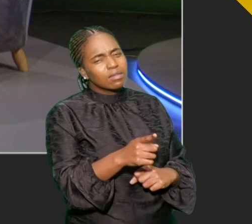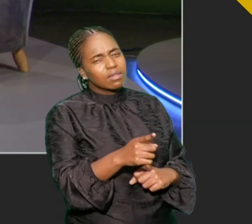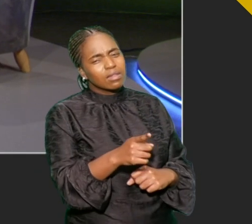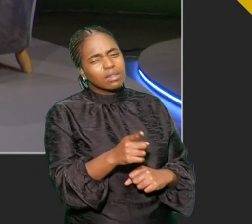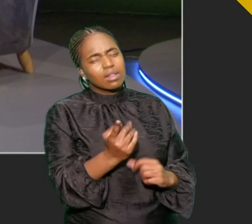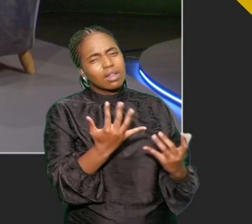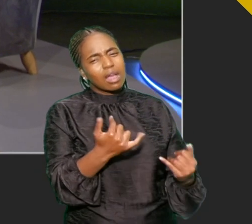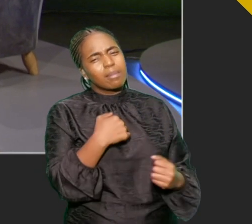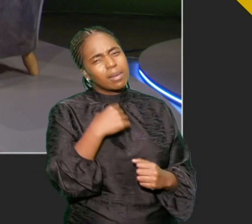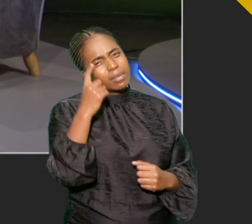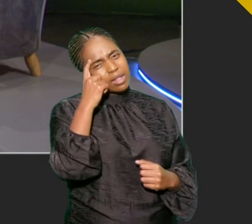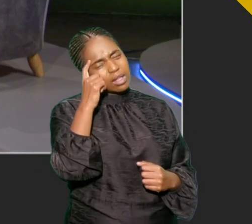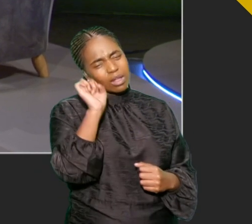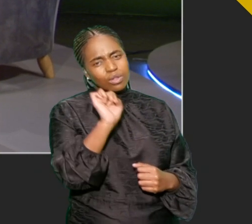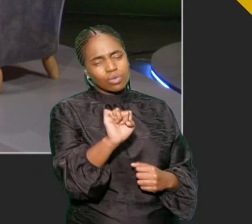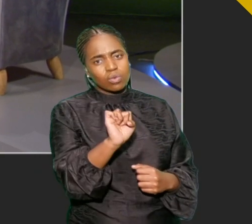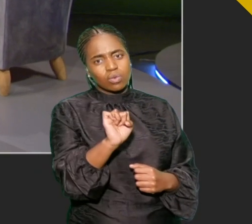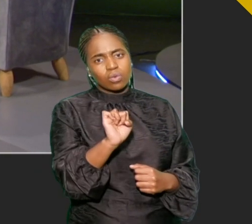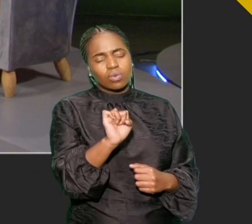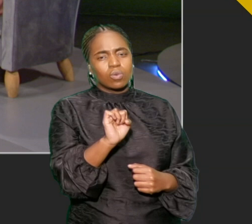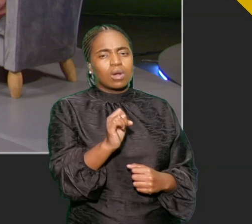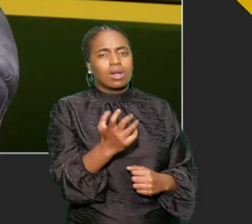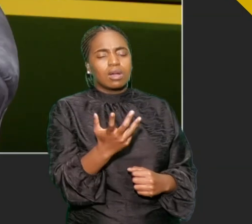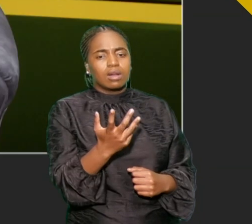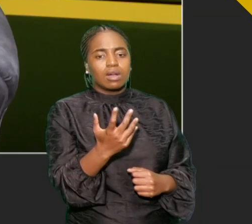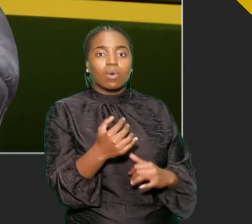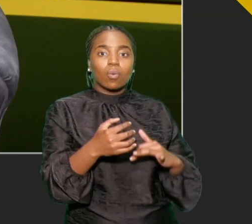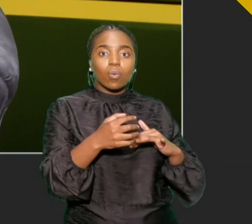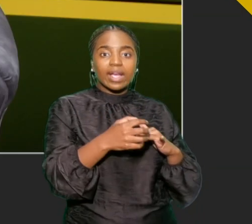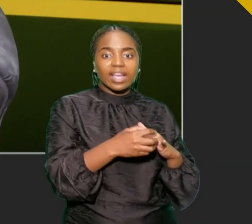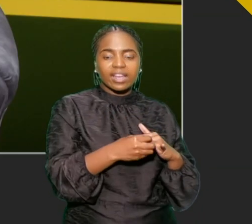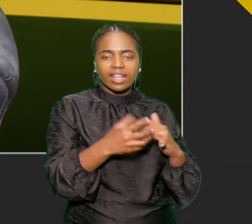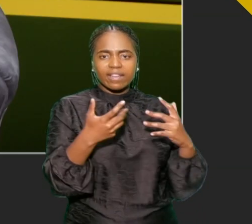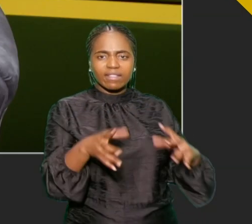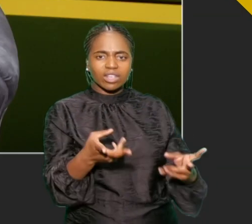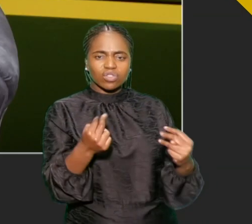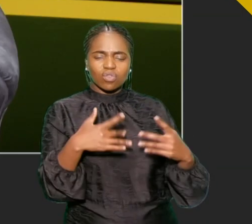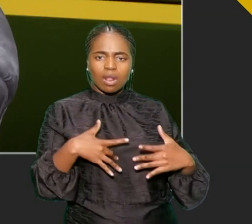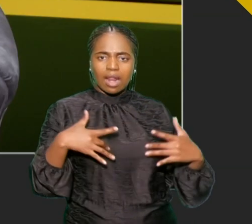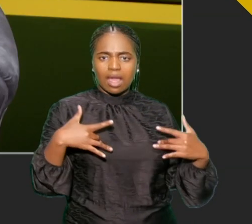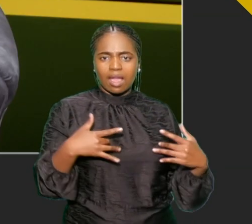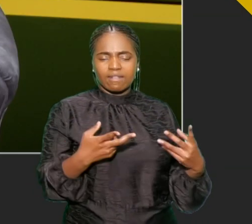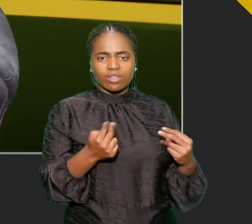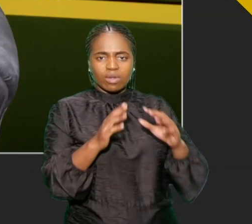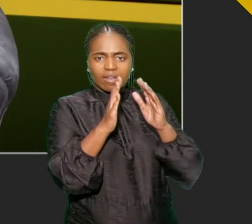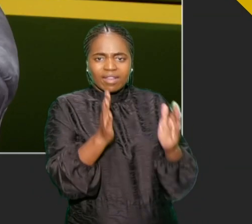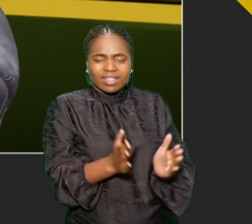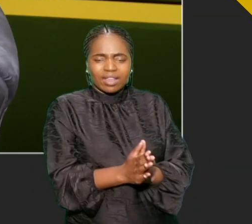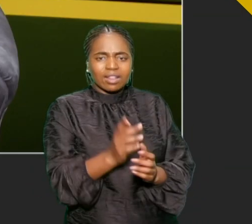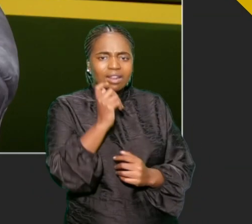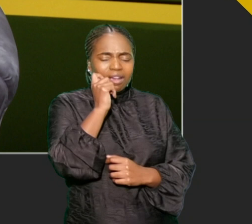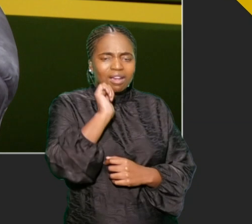I'm just thinking because, I mean, you had recently had gone through the wedding, a new life coming, a new chapter coming together.